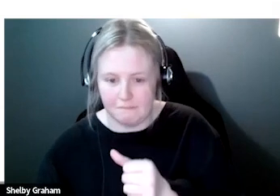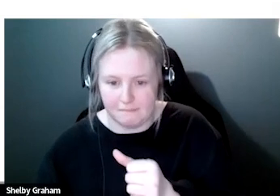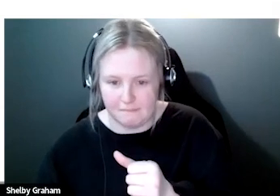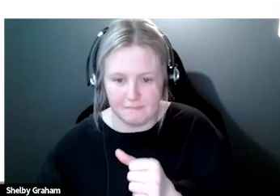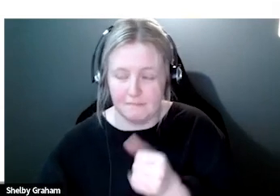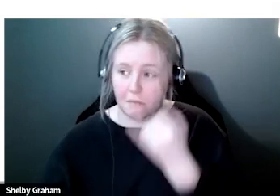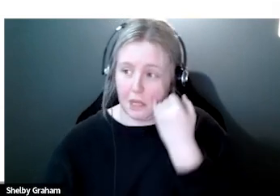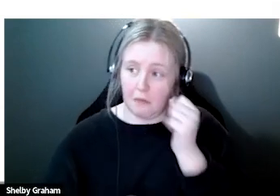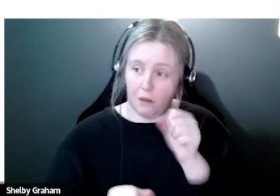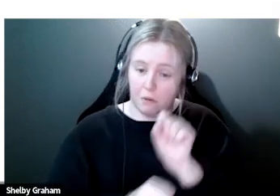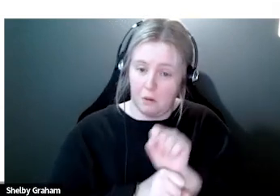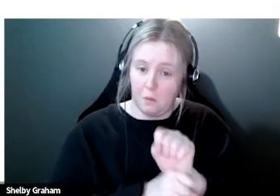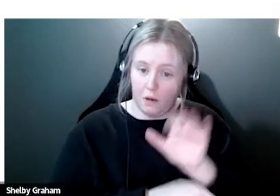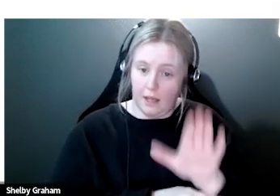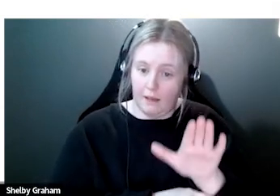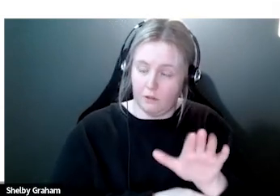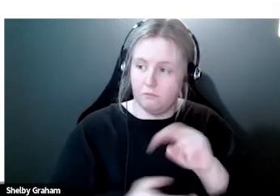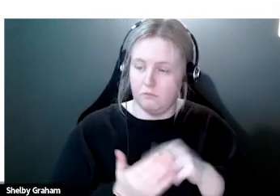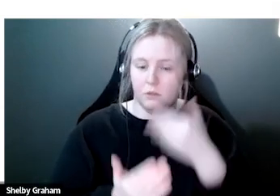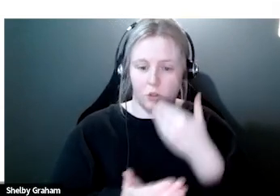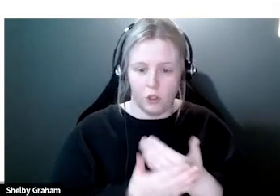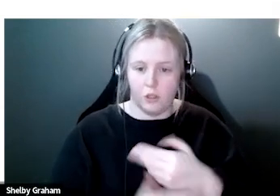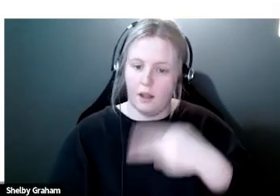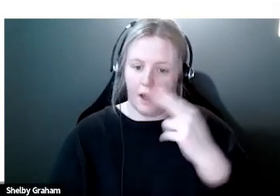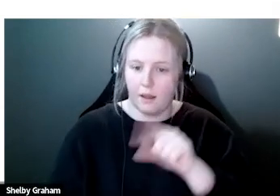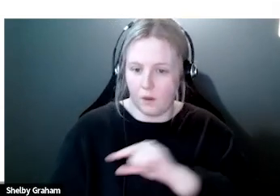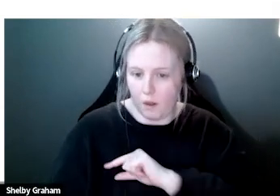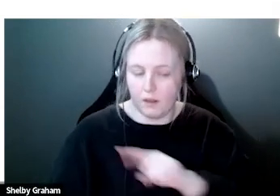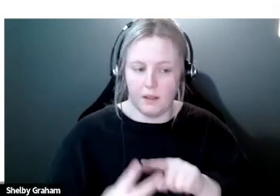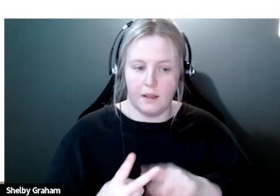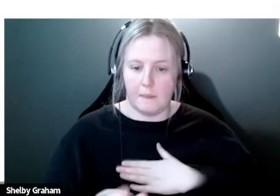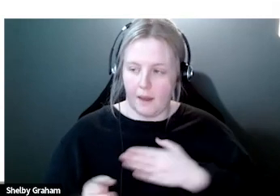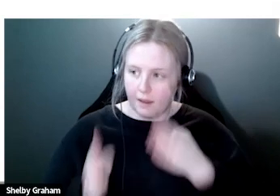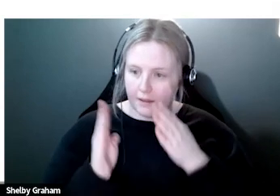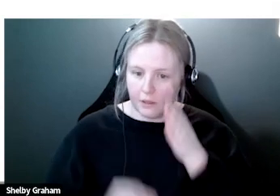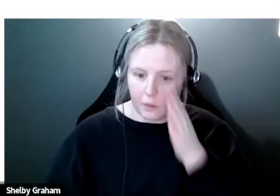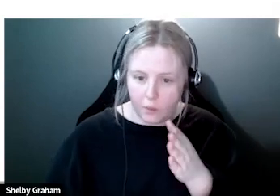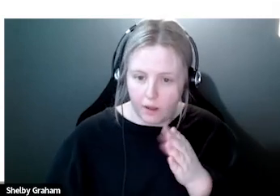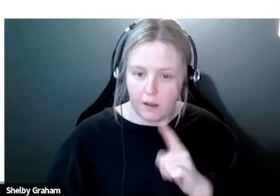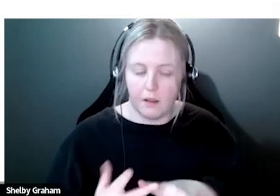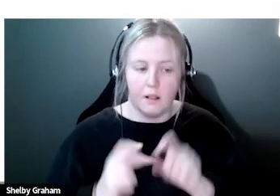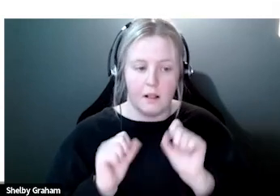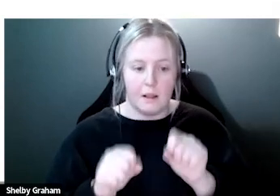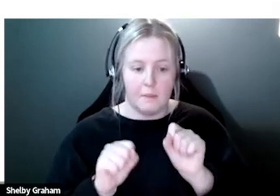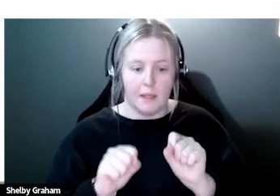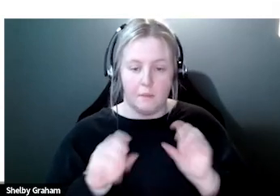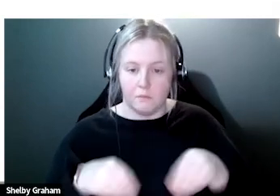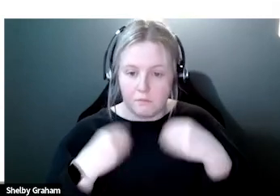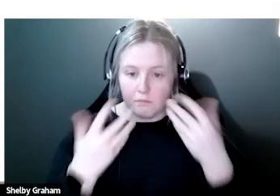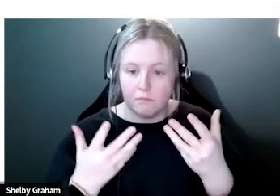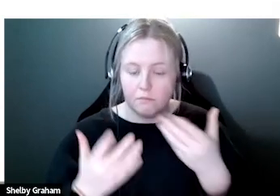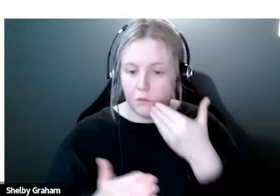work in the afternoon, you're going to have a really high quality work. You're going to have my attention. I'm going to be able to produce clinical recommendations